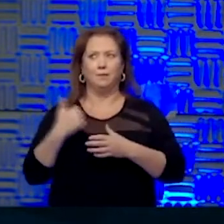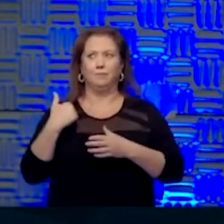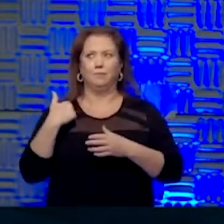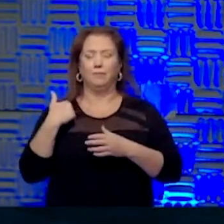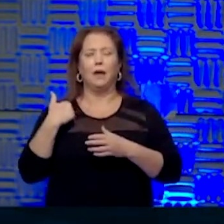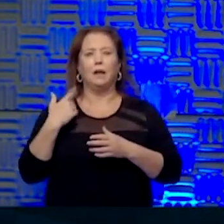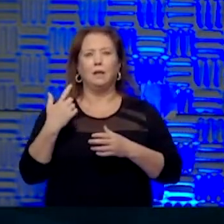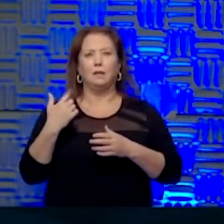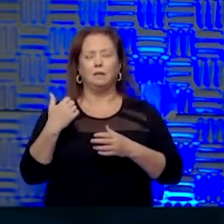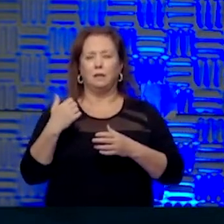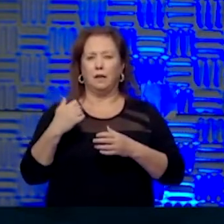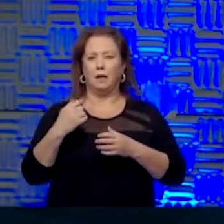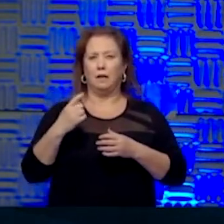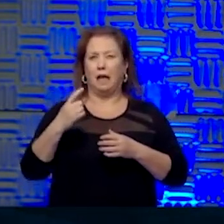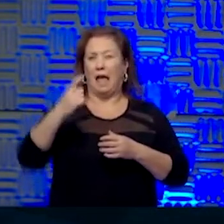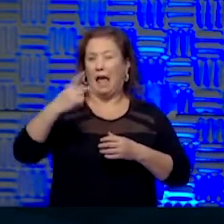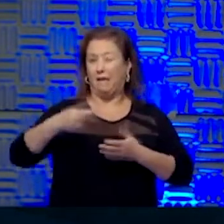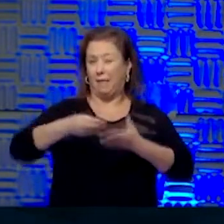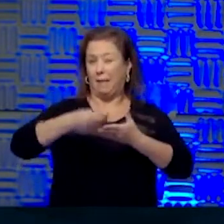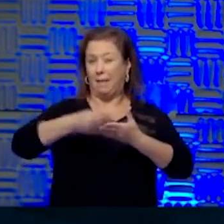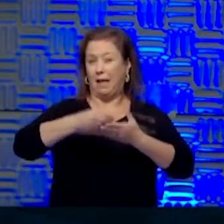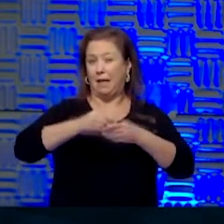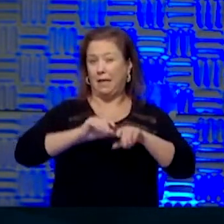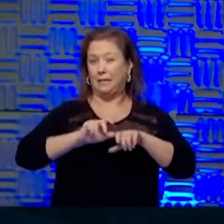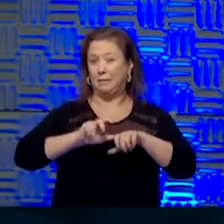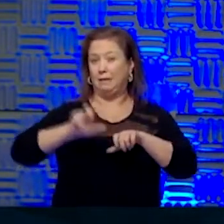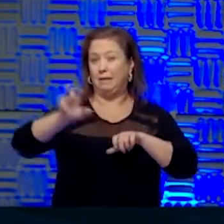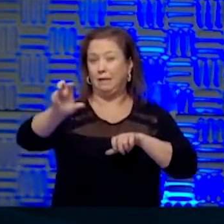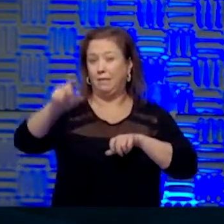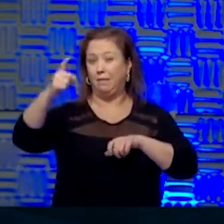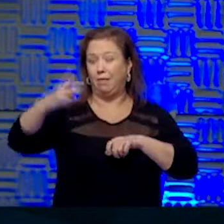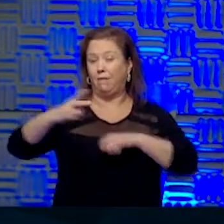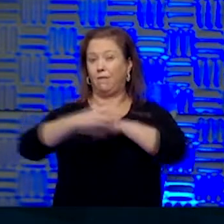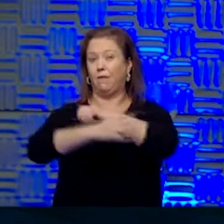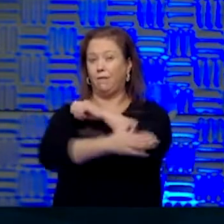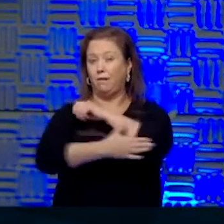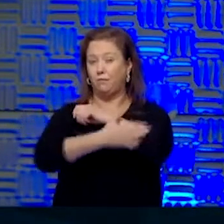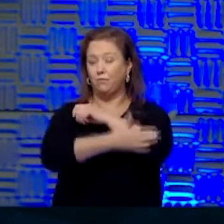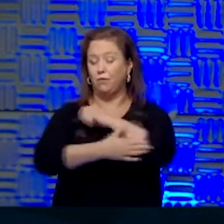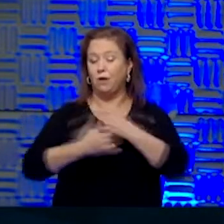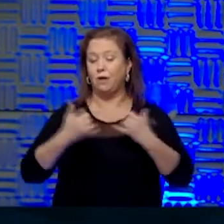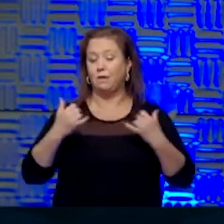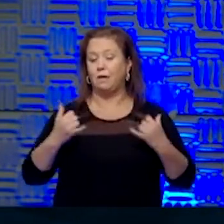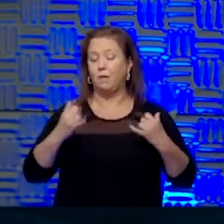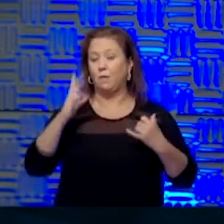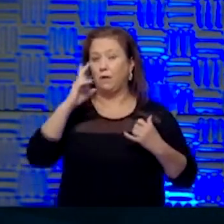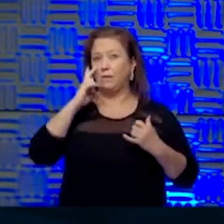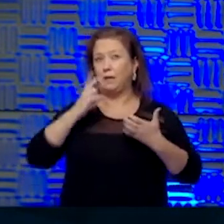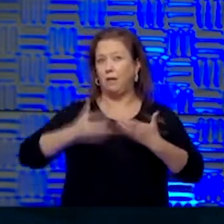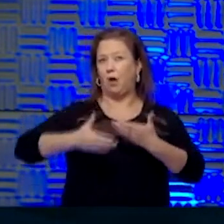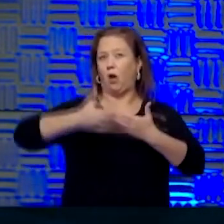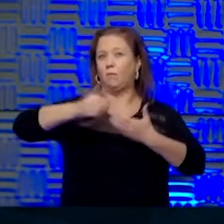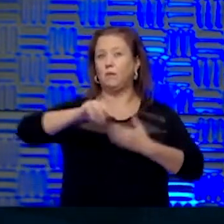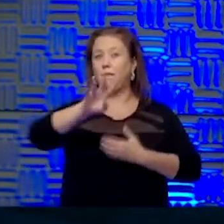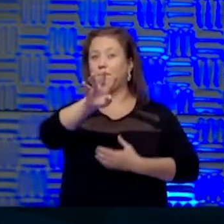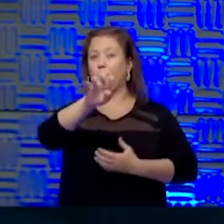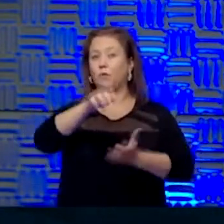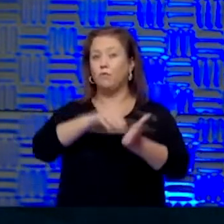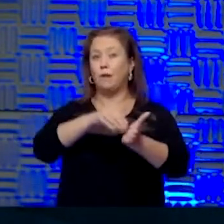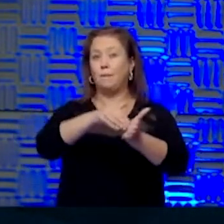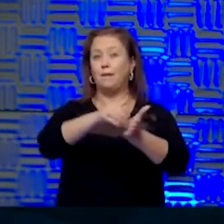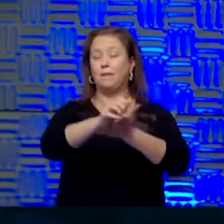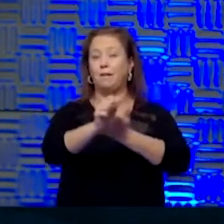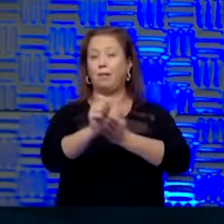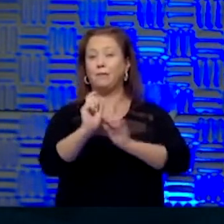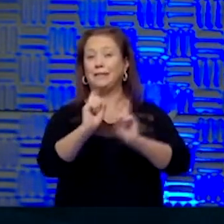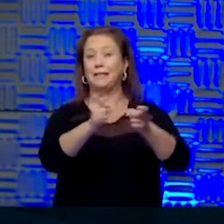about half of those dollars now distributed across the country, we have seen almost $400 million come to Kansas